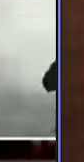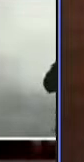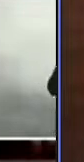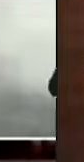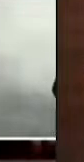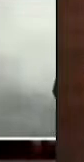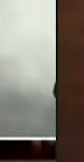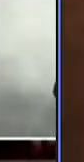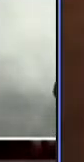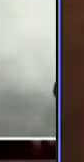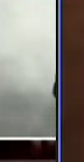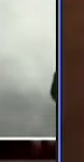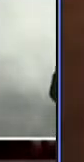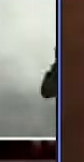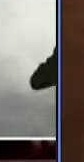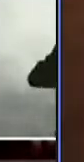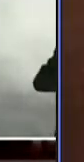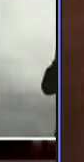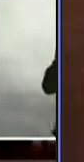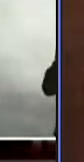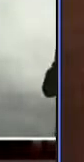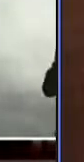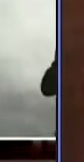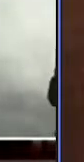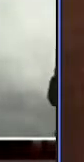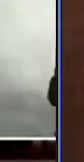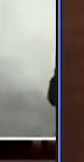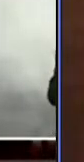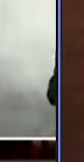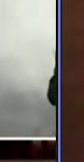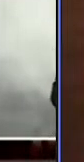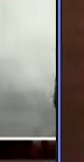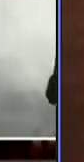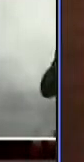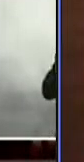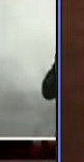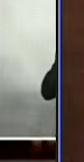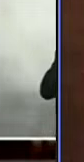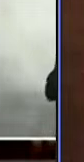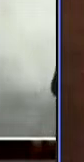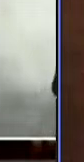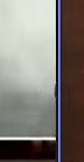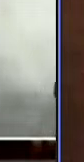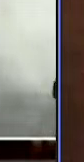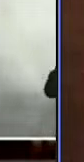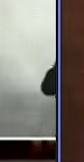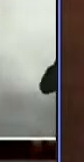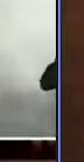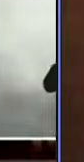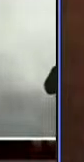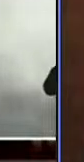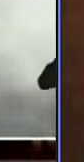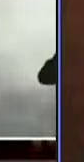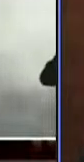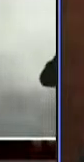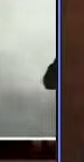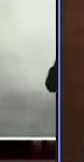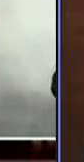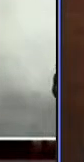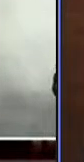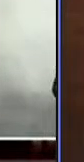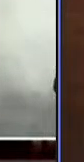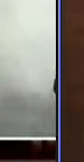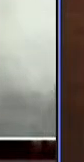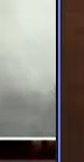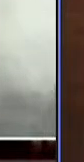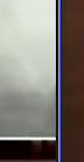gender imbalance. The percentage of females recruited at the senior management staff level is currently at 40% against the planned